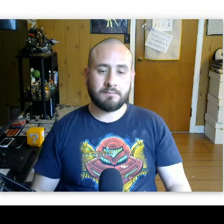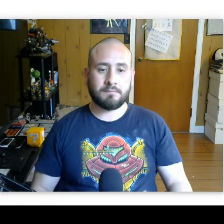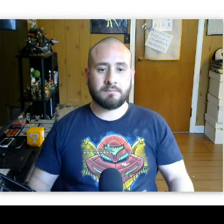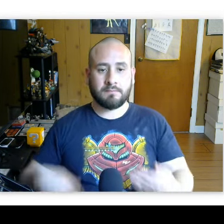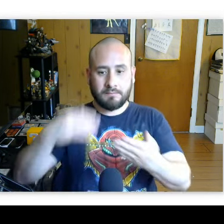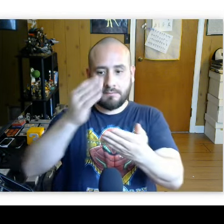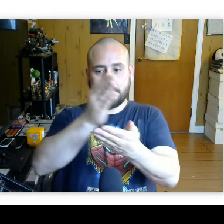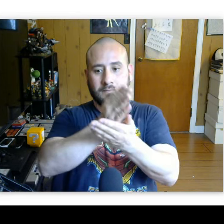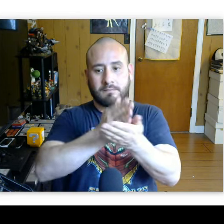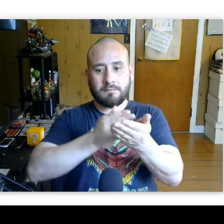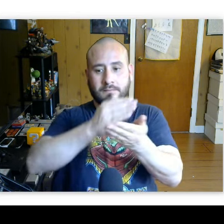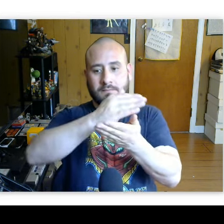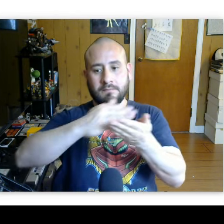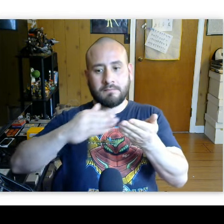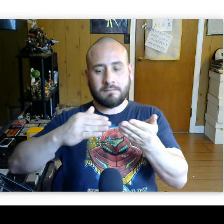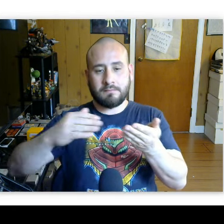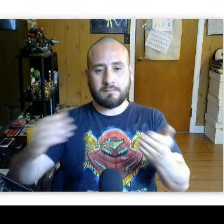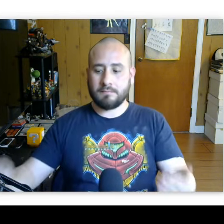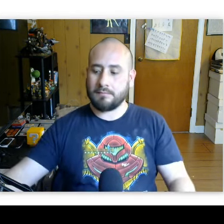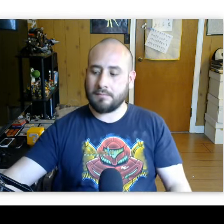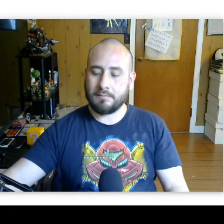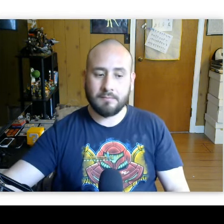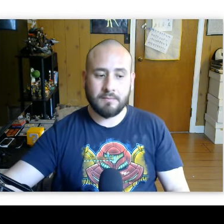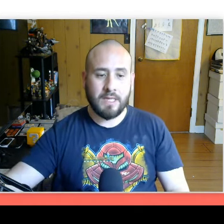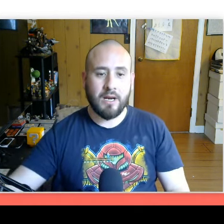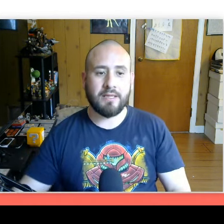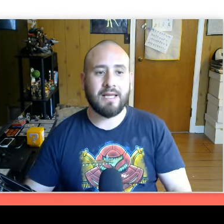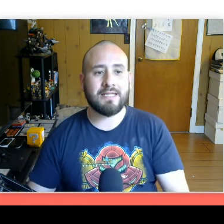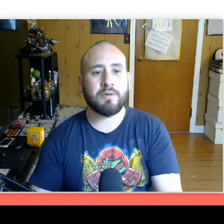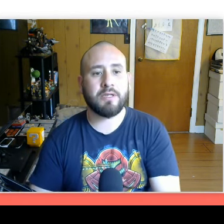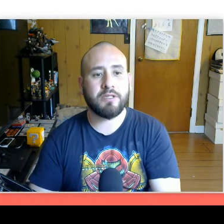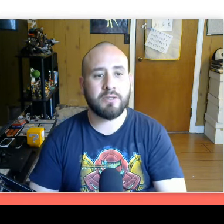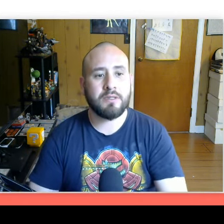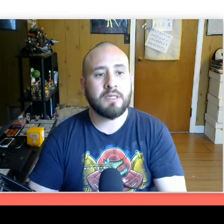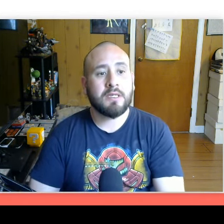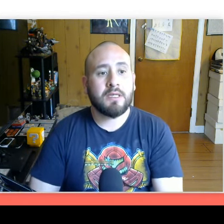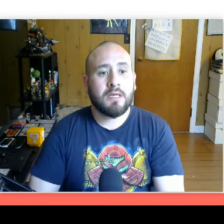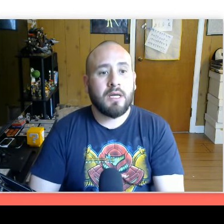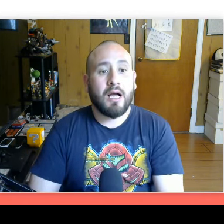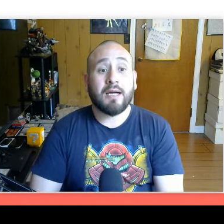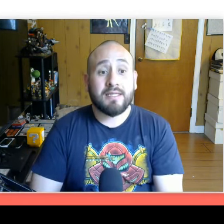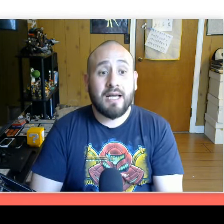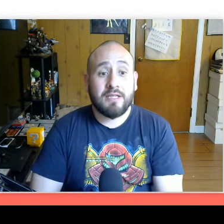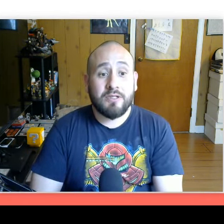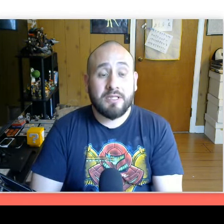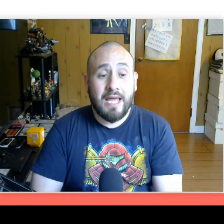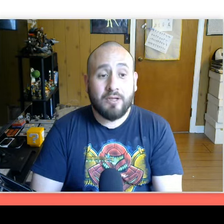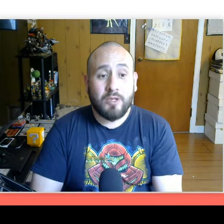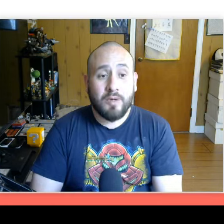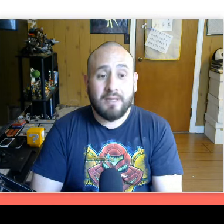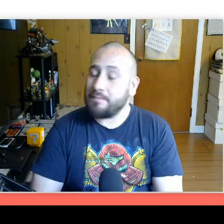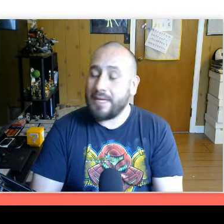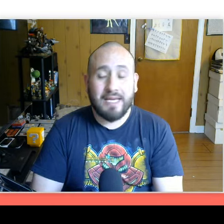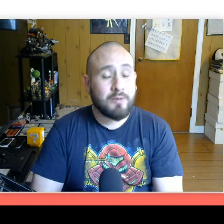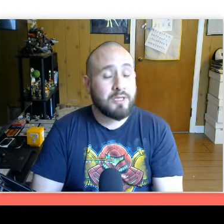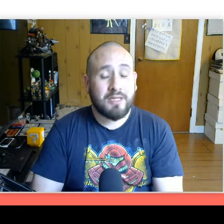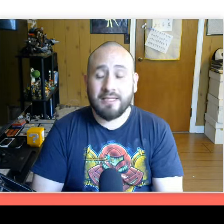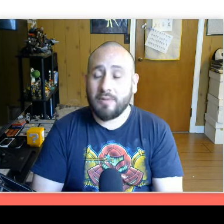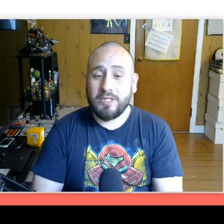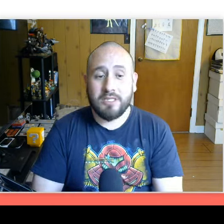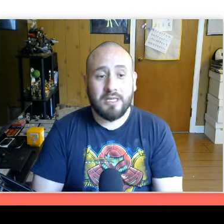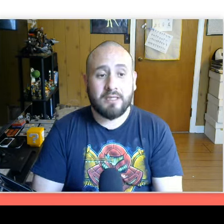All right, the last thing we're going to do, I'm going to assign to you snack you eat what. Pick any